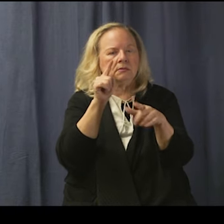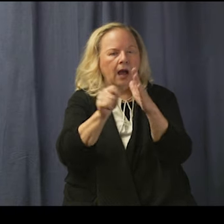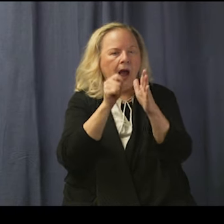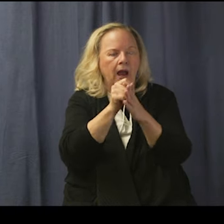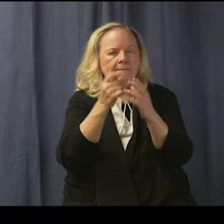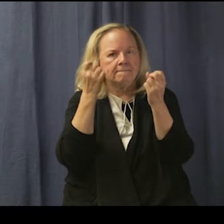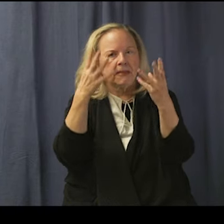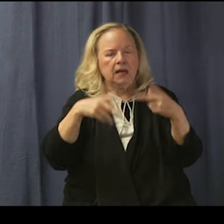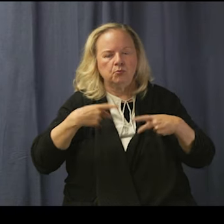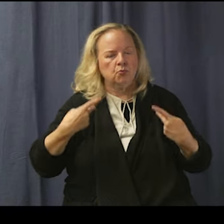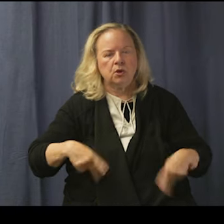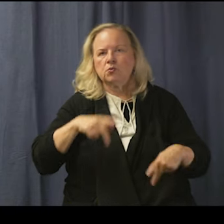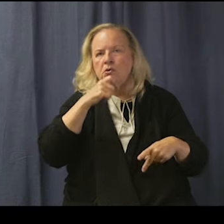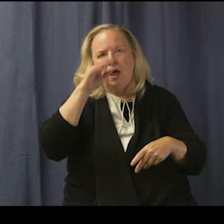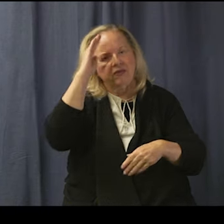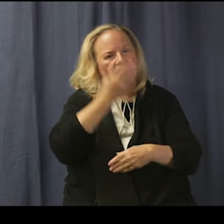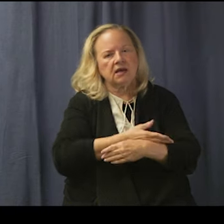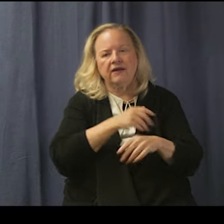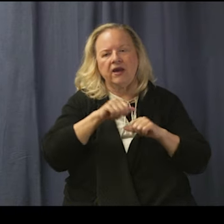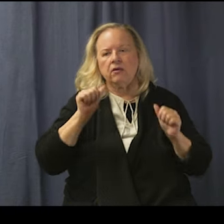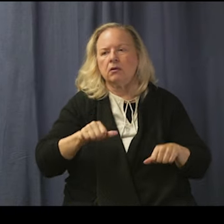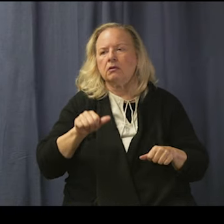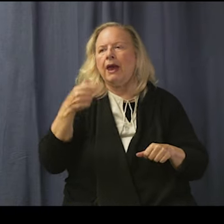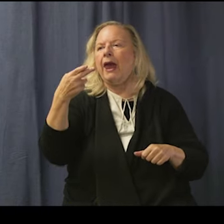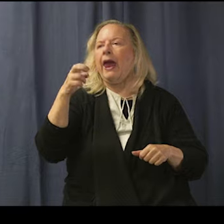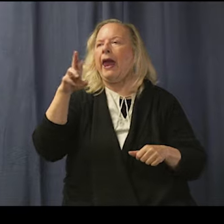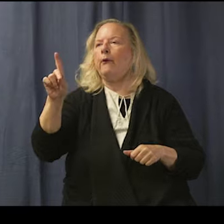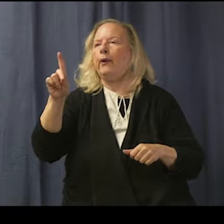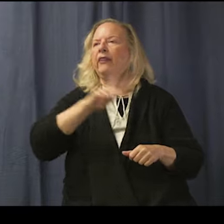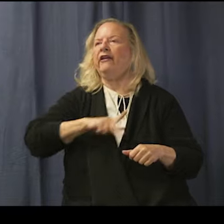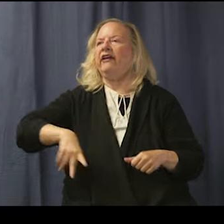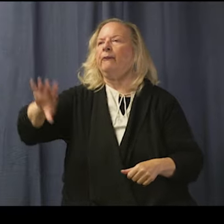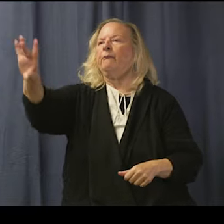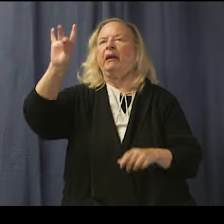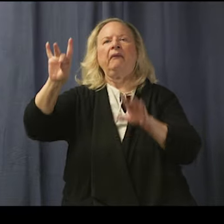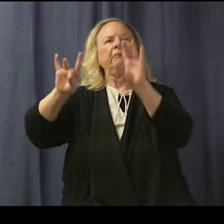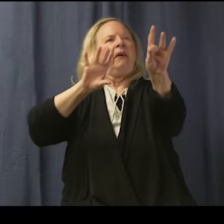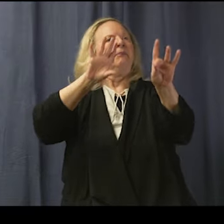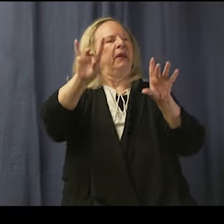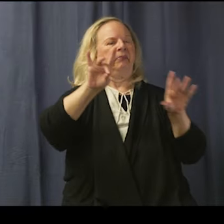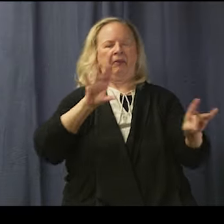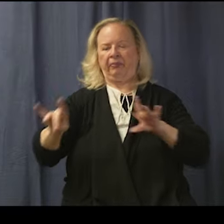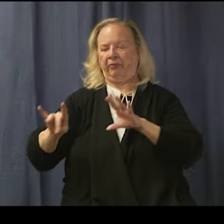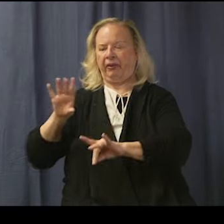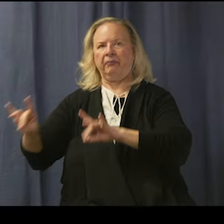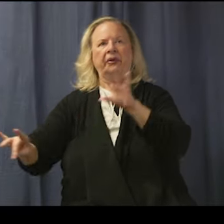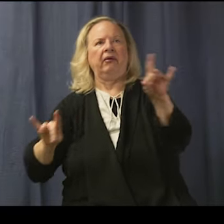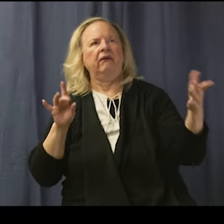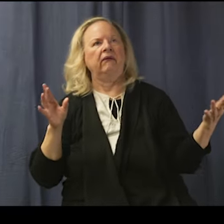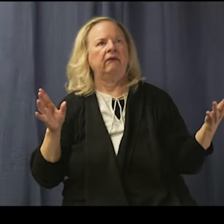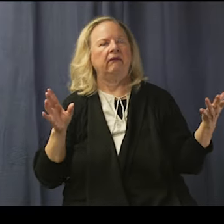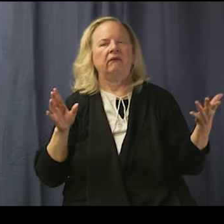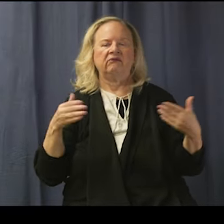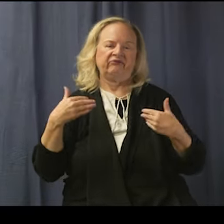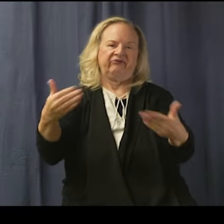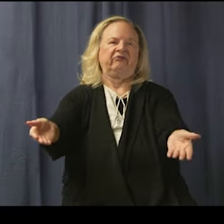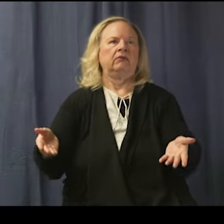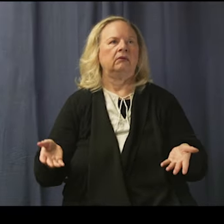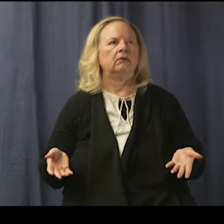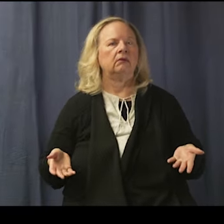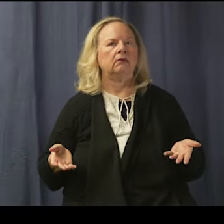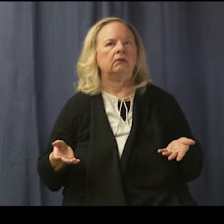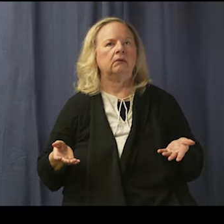priests that weren't the son of Aaron. They were handpicked by Herod. Herod would just pick a priest here, a priest there, and they had to